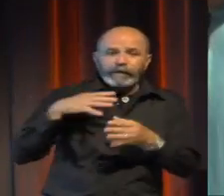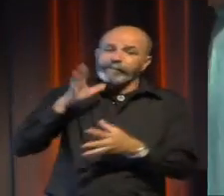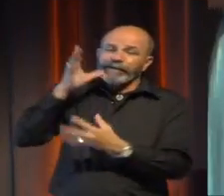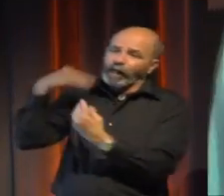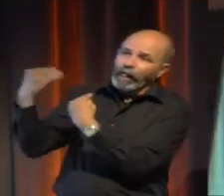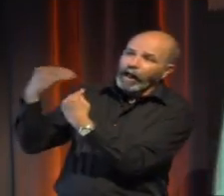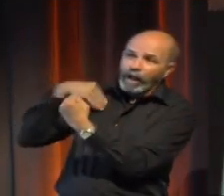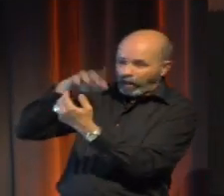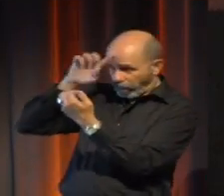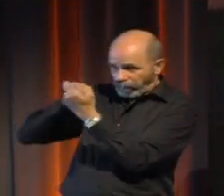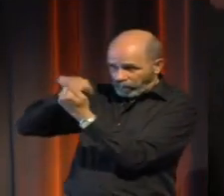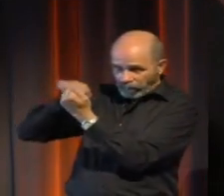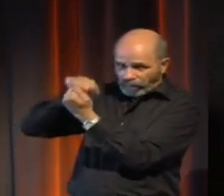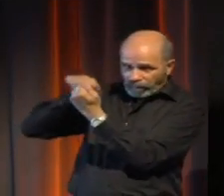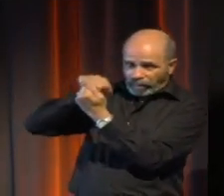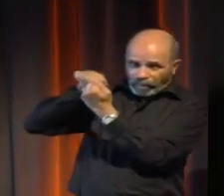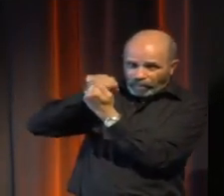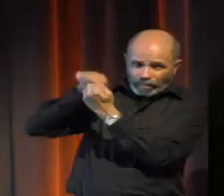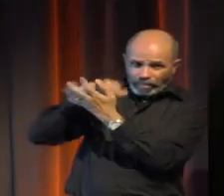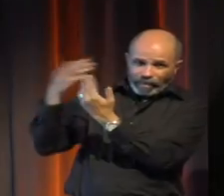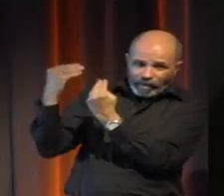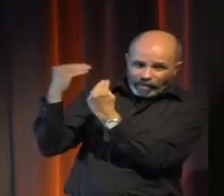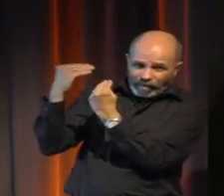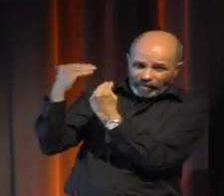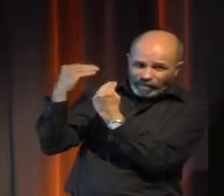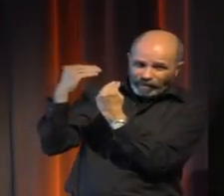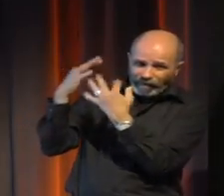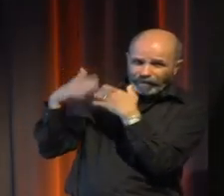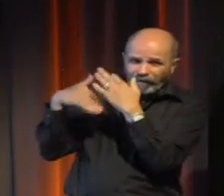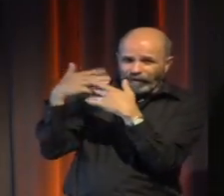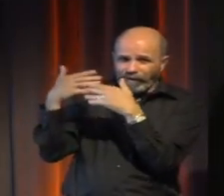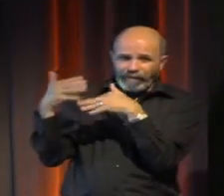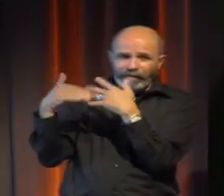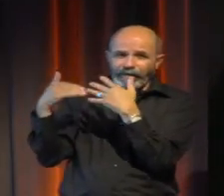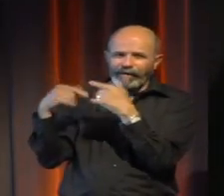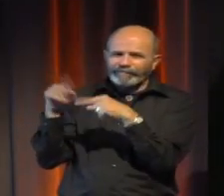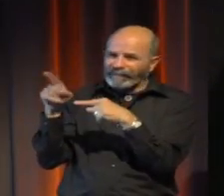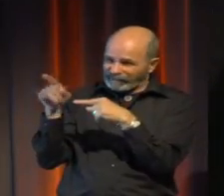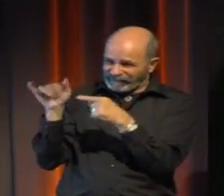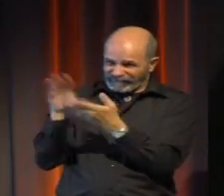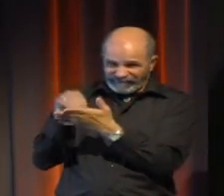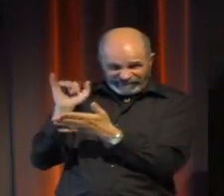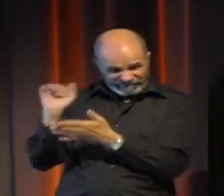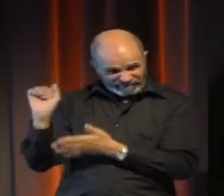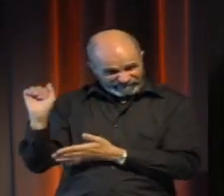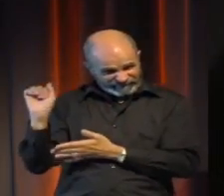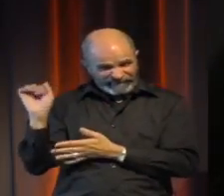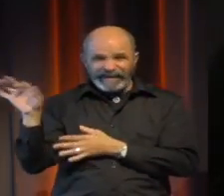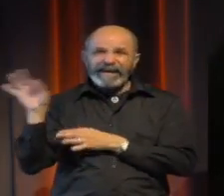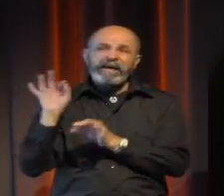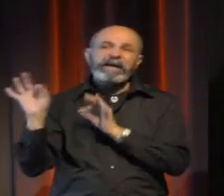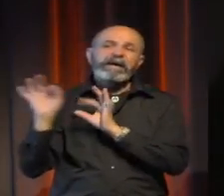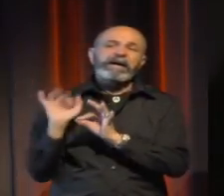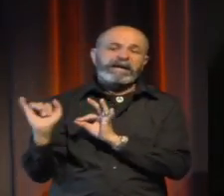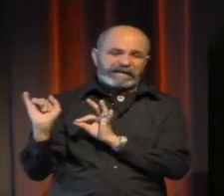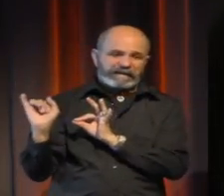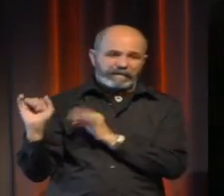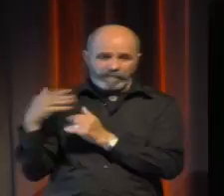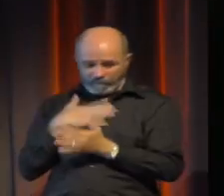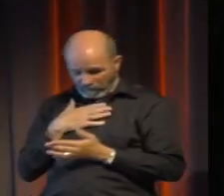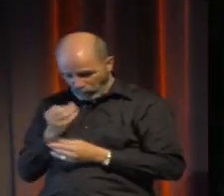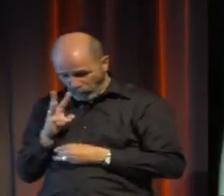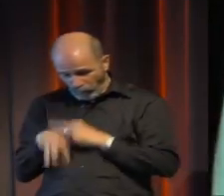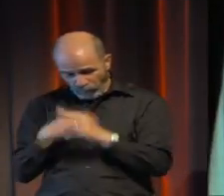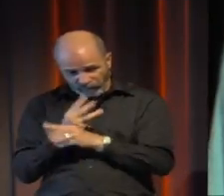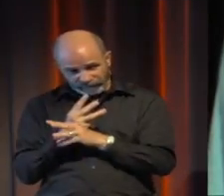to interpret the teachings that they've passed to us and take a hold of every chance we have to have a positive impact on things that don't